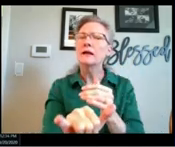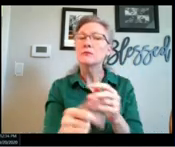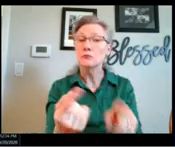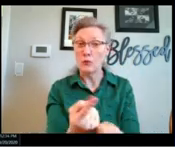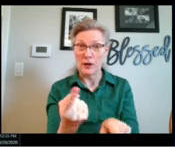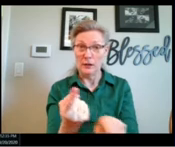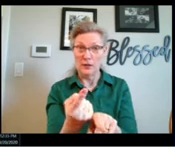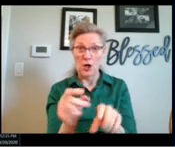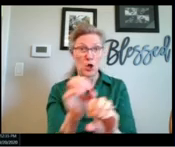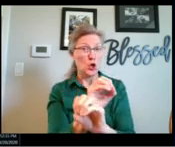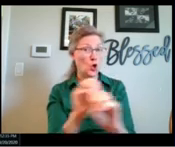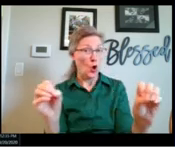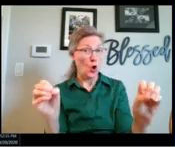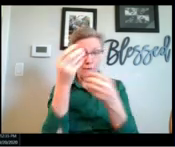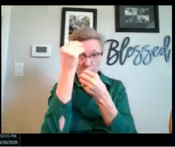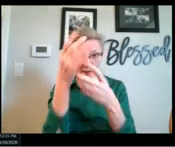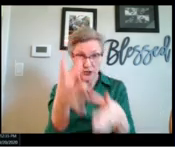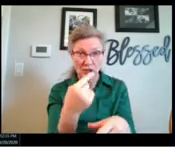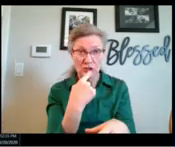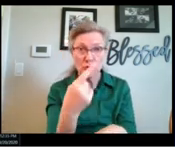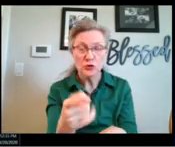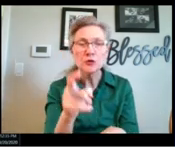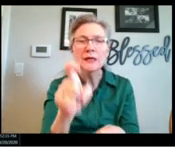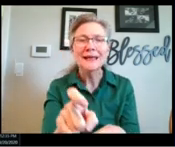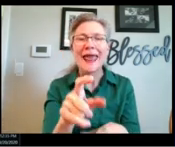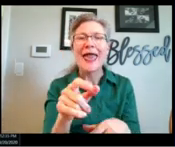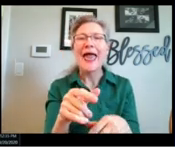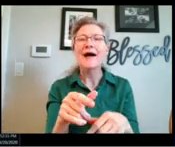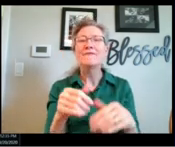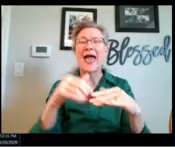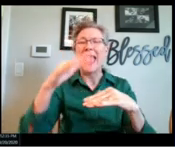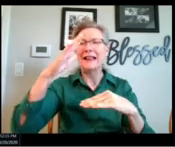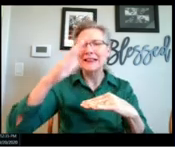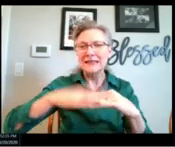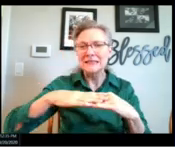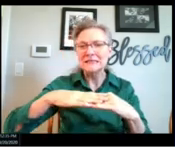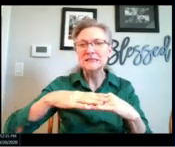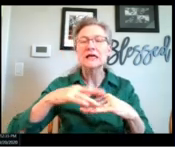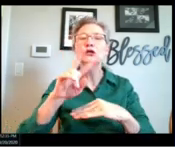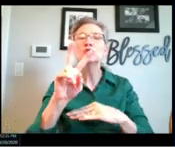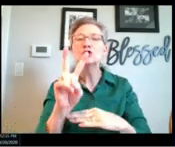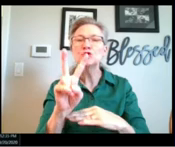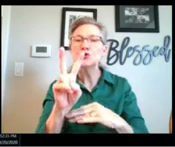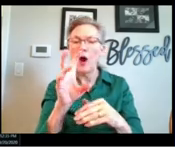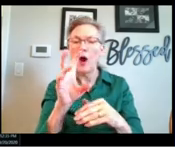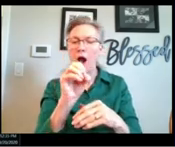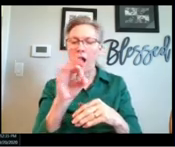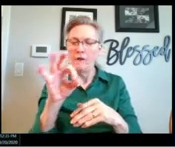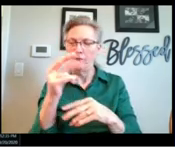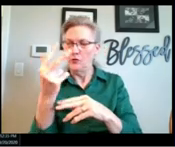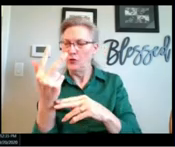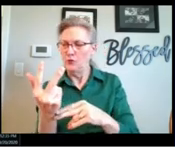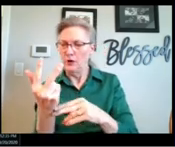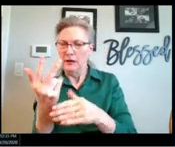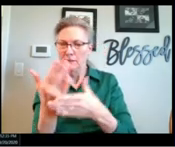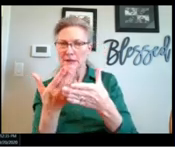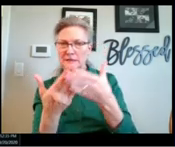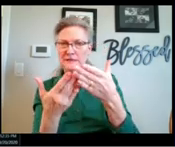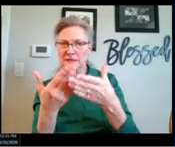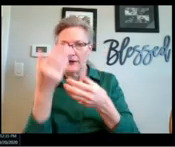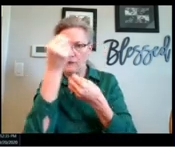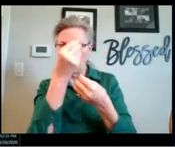giving you any information. I told you you need to have at least at least 2 of the 3 pieces of information, right?